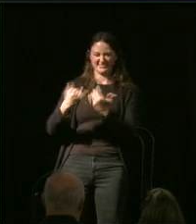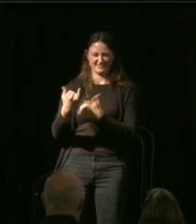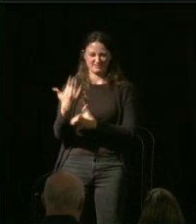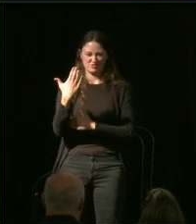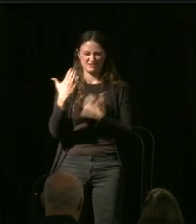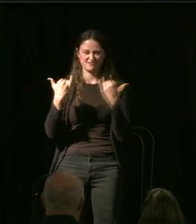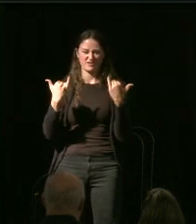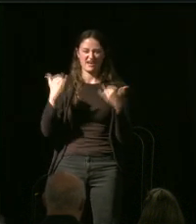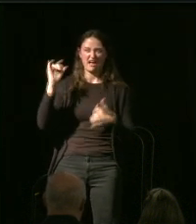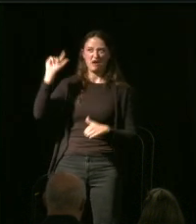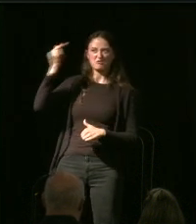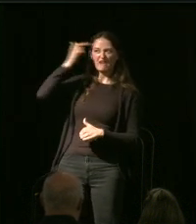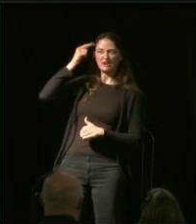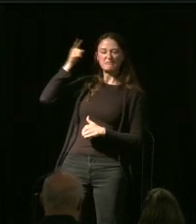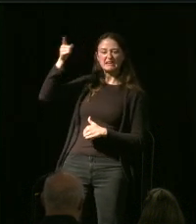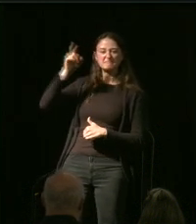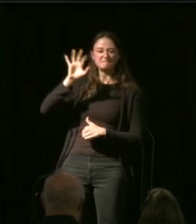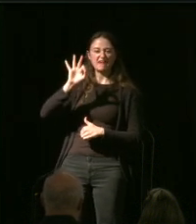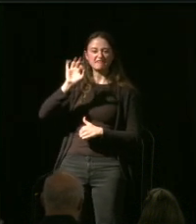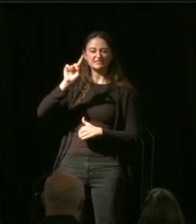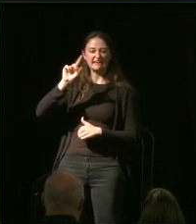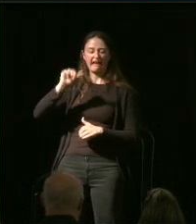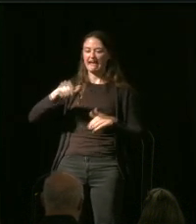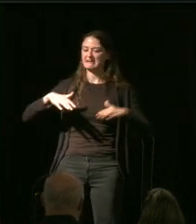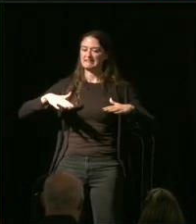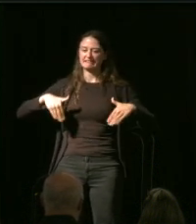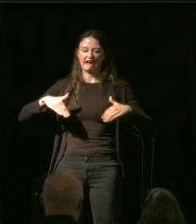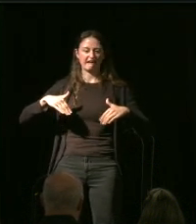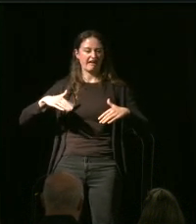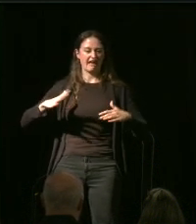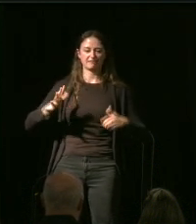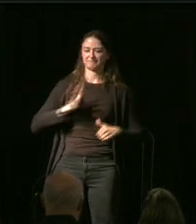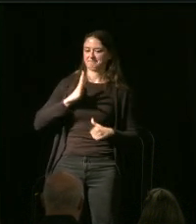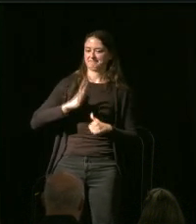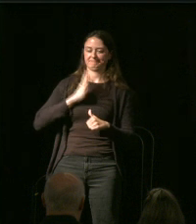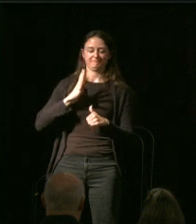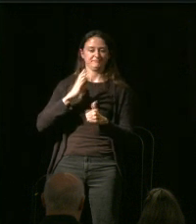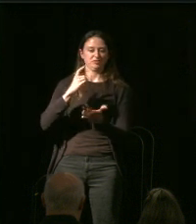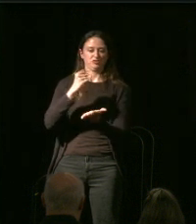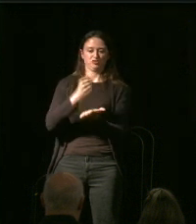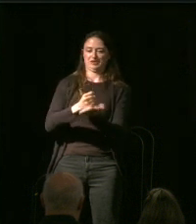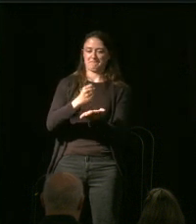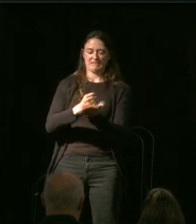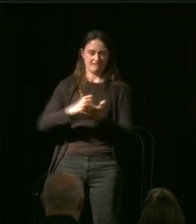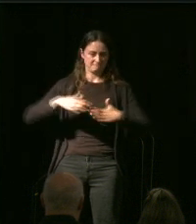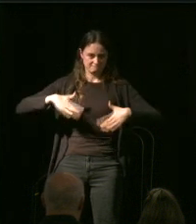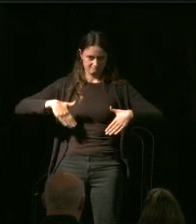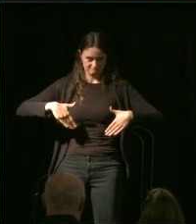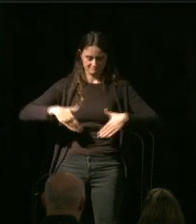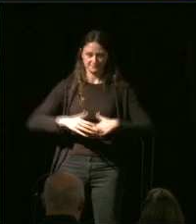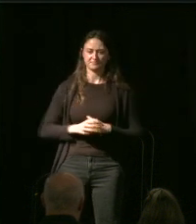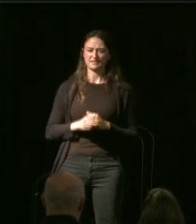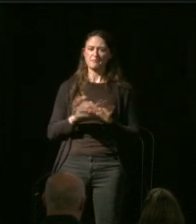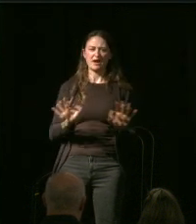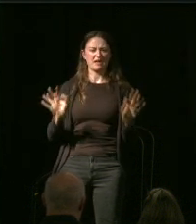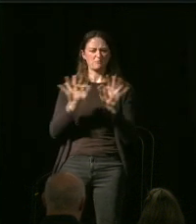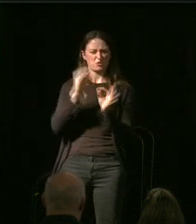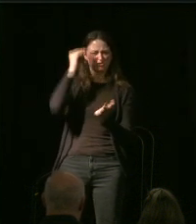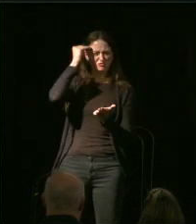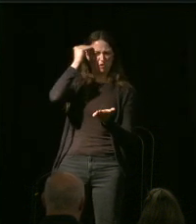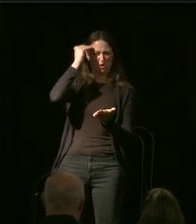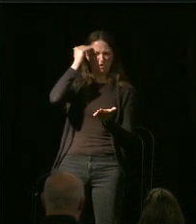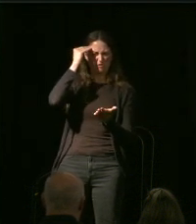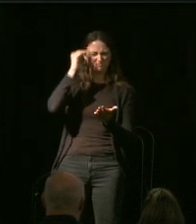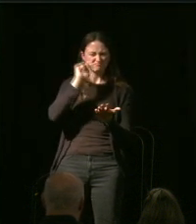very active area of research, and a lot of research studies, including those that may be researching potential treatments for the RP part of